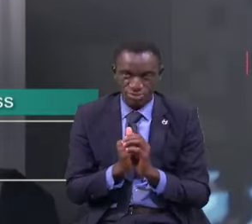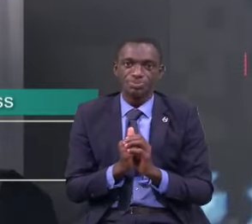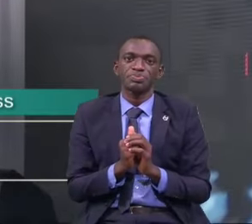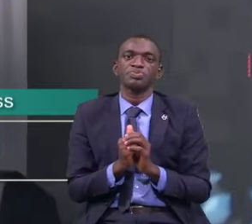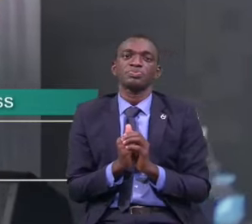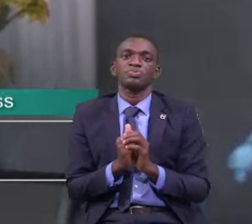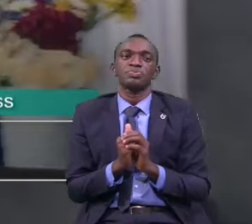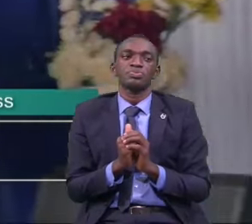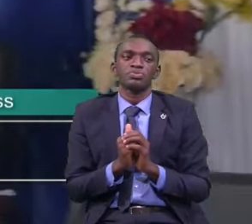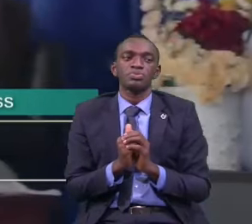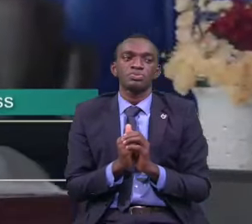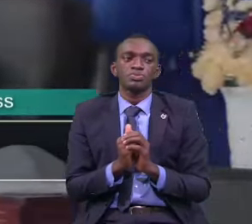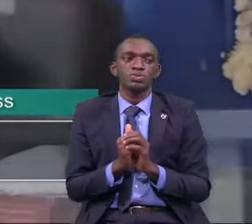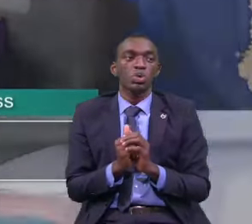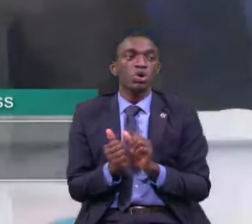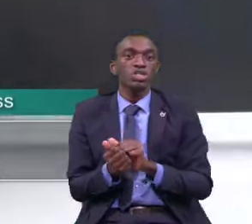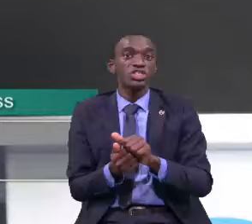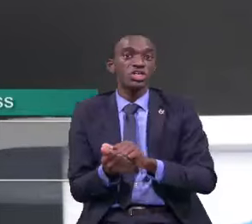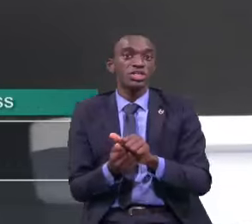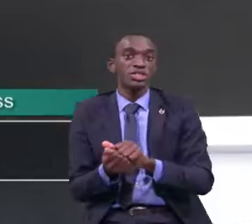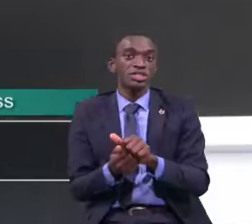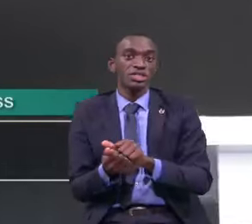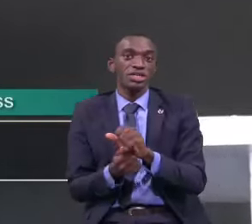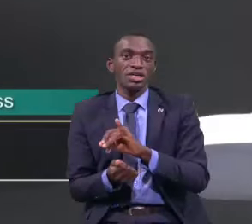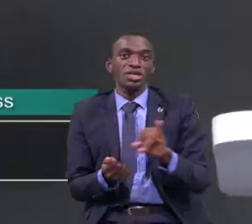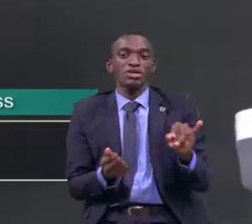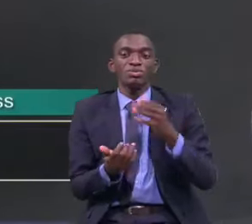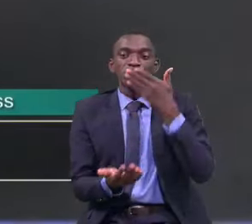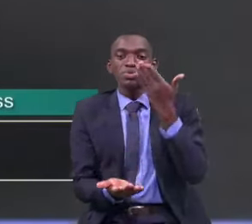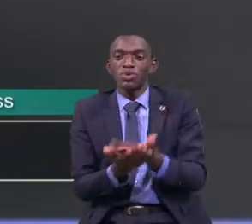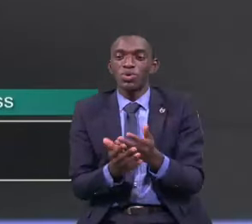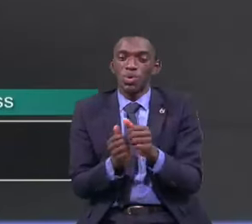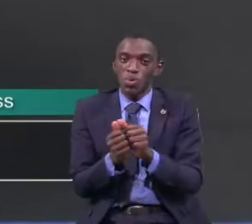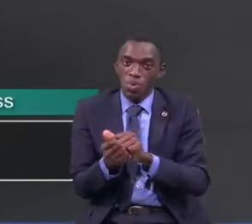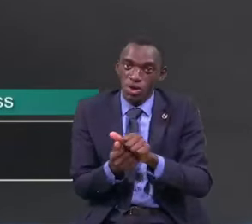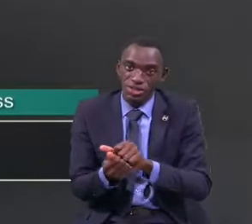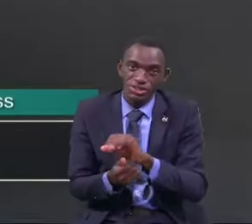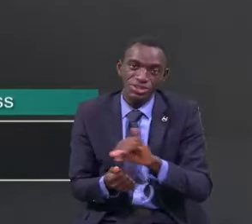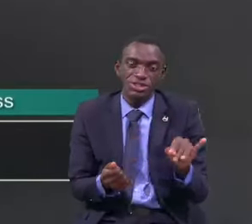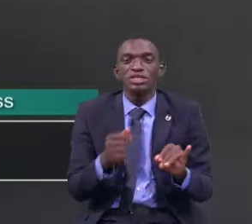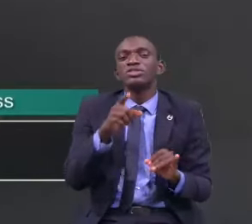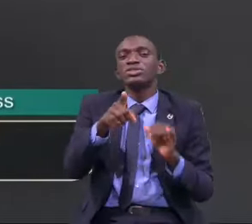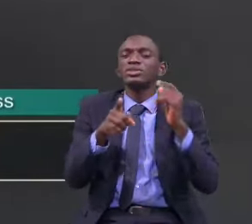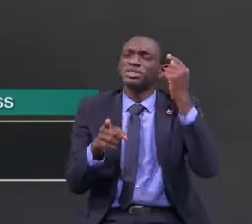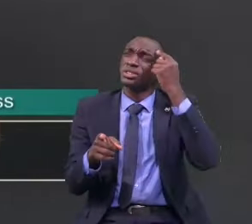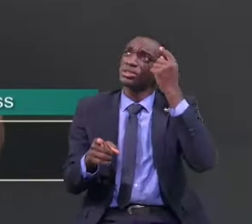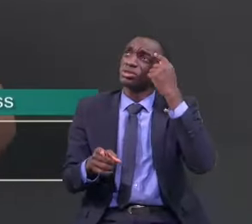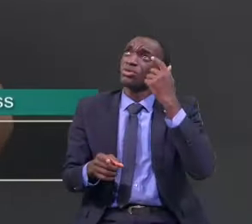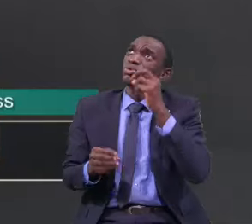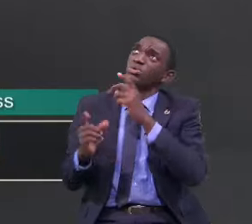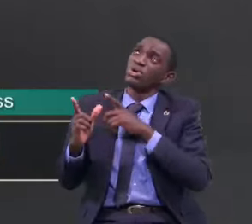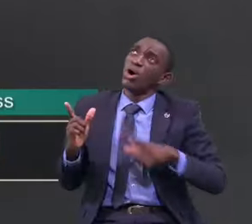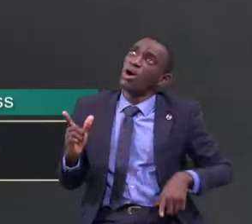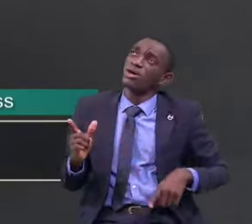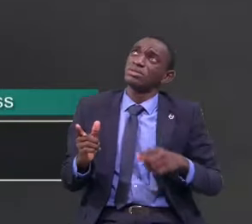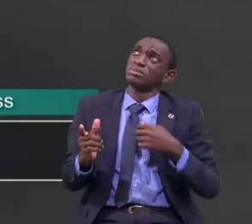You go to the Lord, you say, Lord, I've mixed too much with dirty people, dirty language in